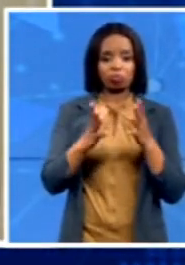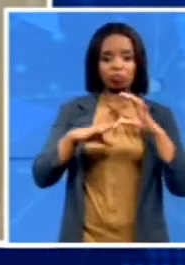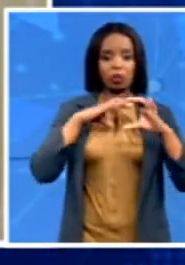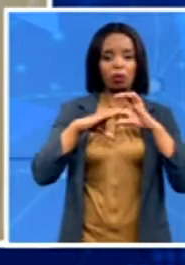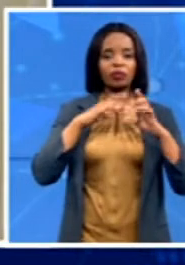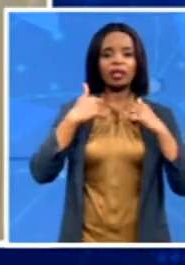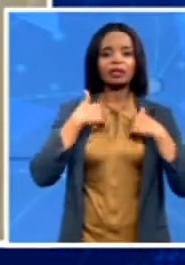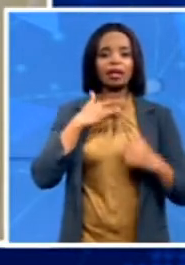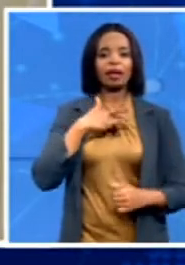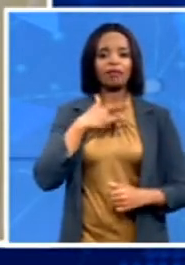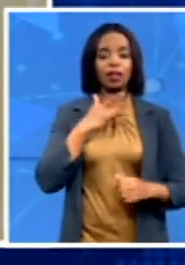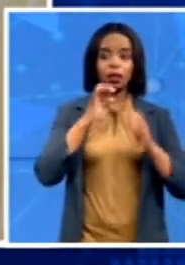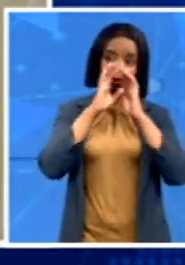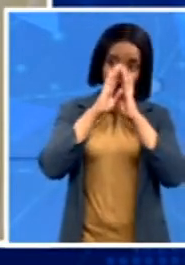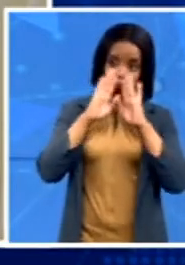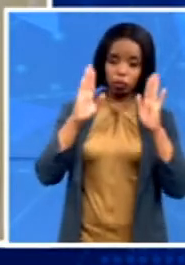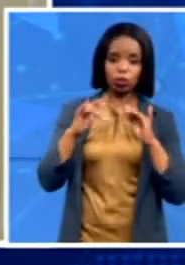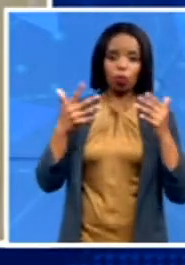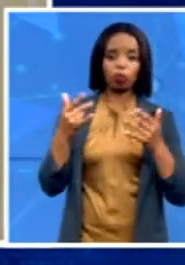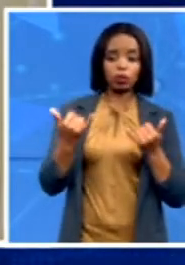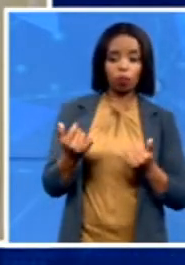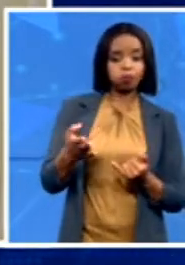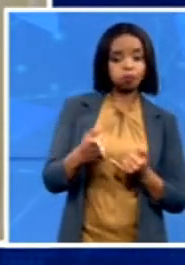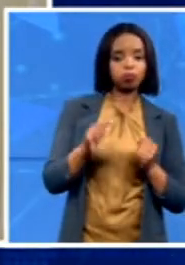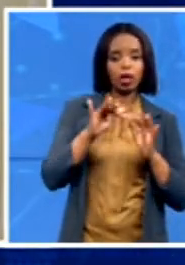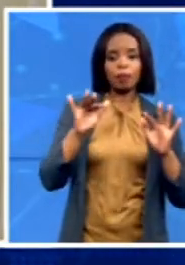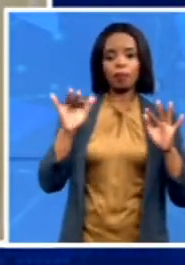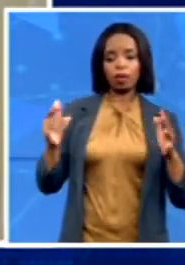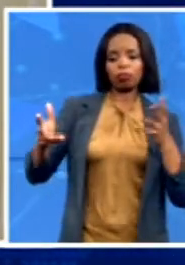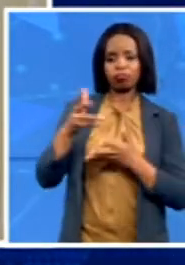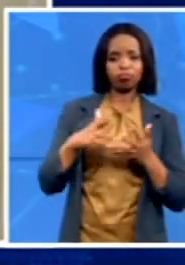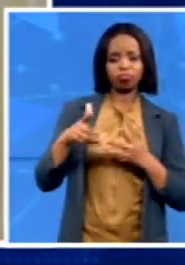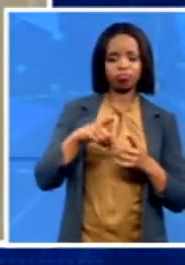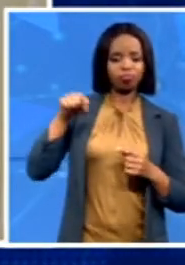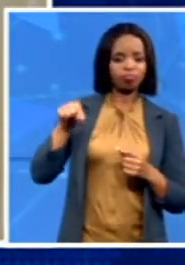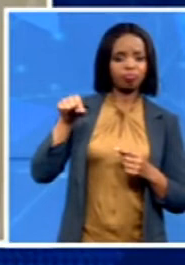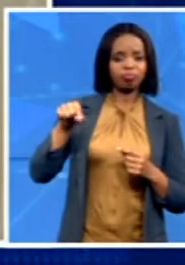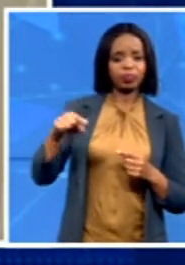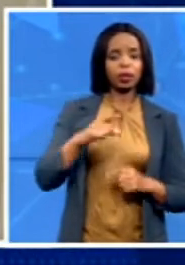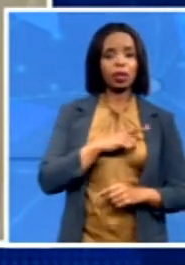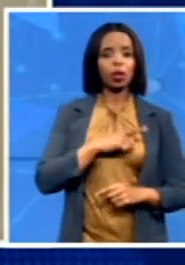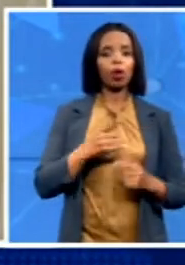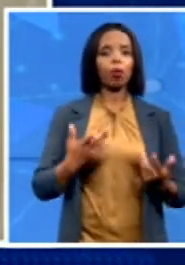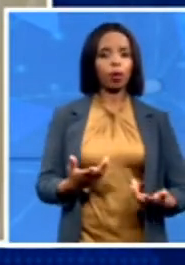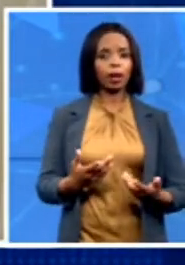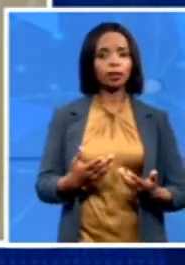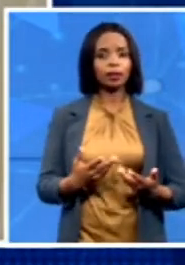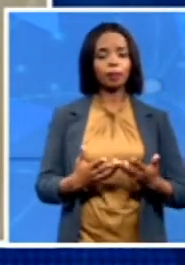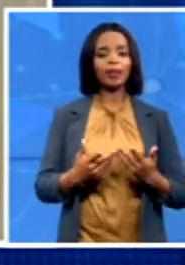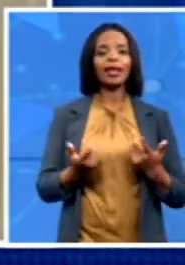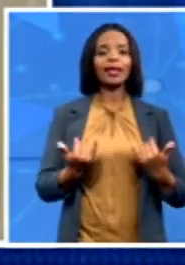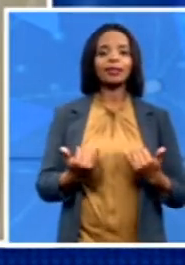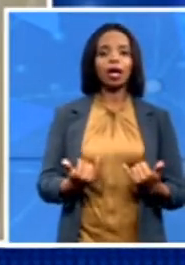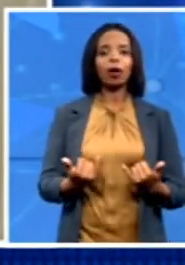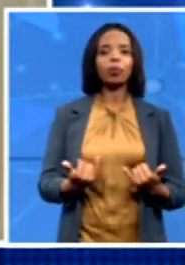spotlight, but more from an economic point of view, because the infrastructure that we have